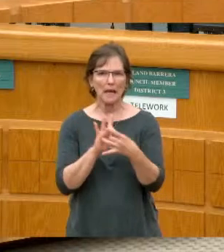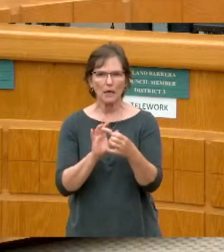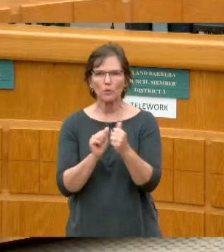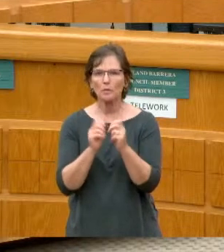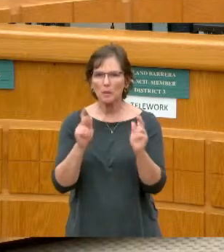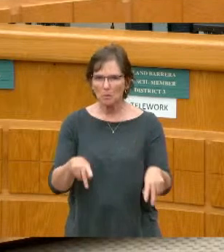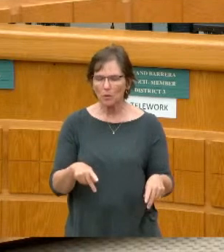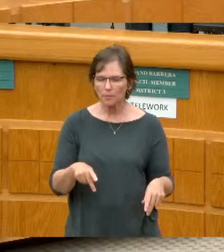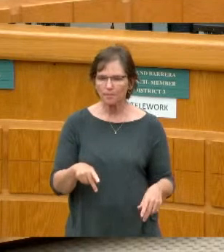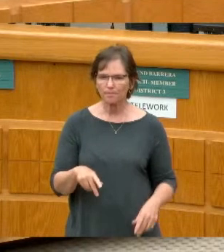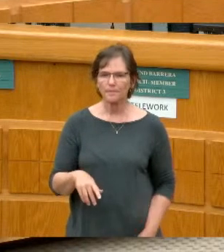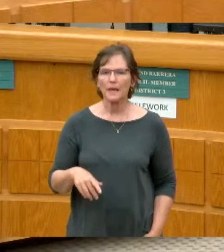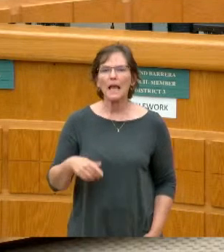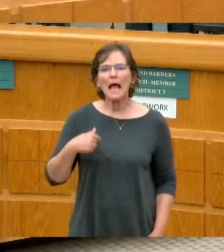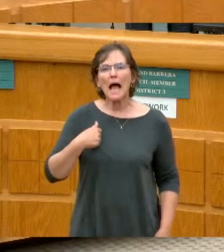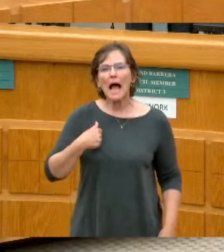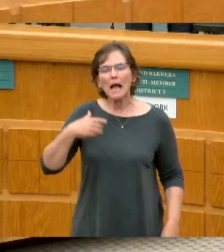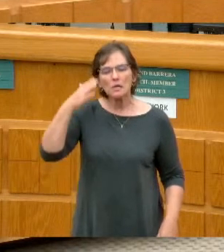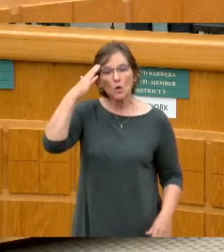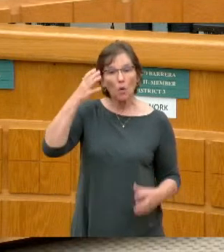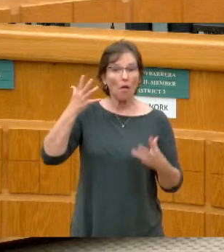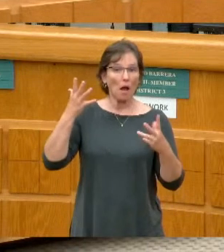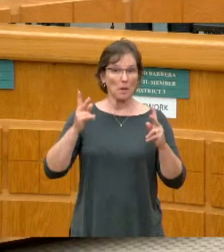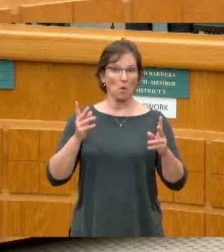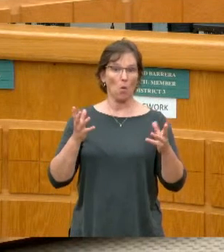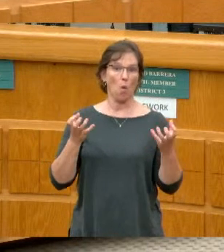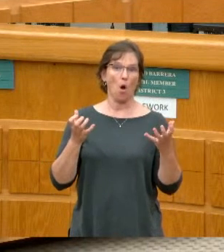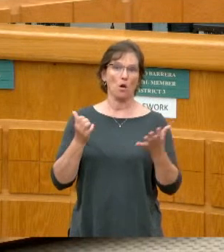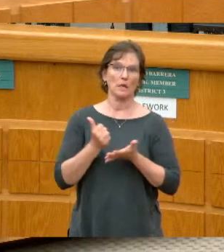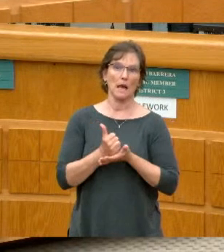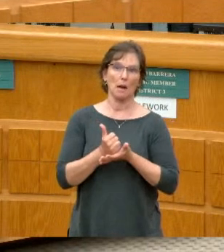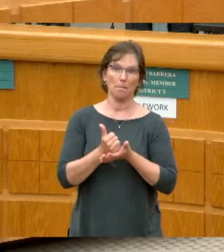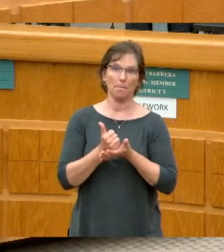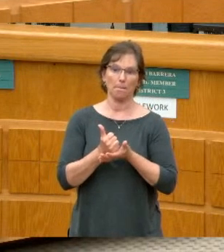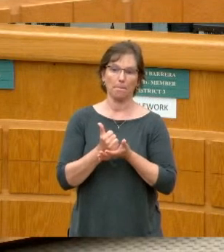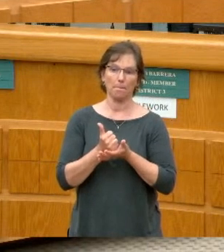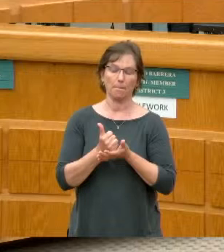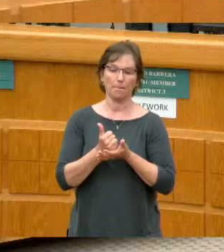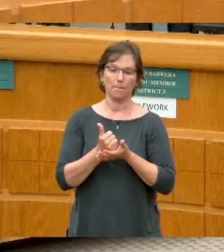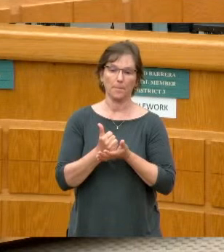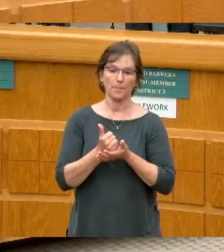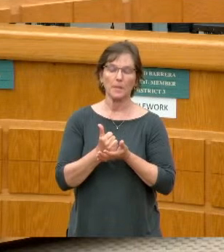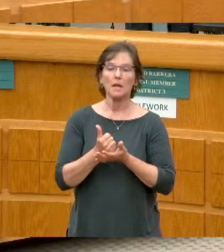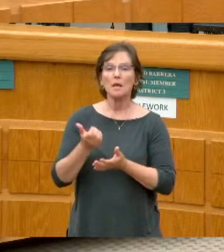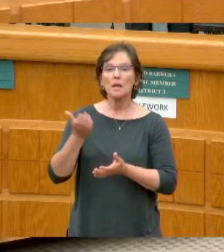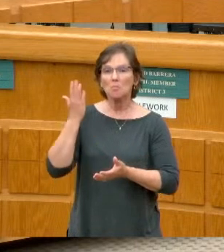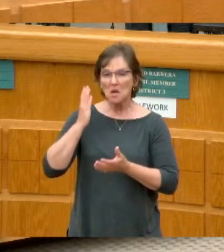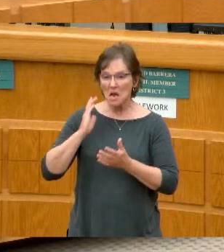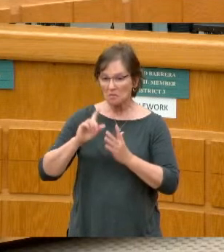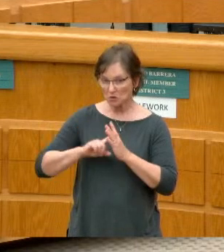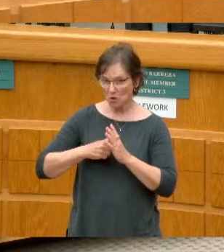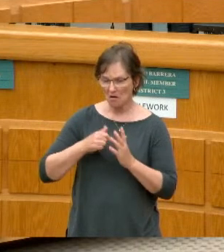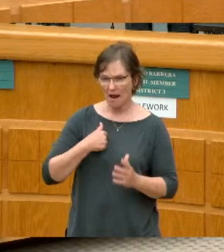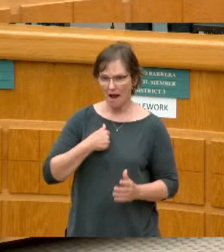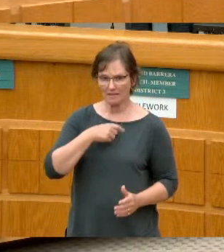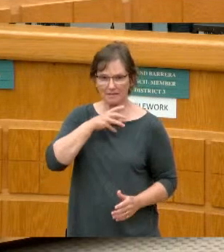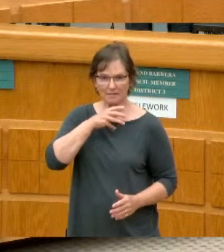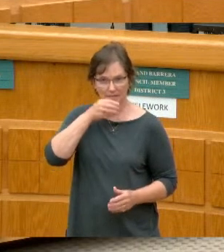many ways, even in this world of social distancing, that you can connect with others and still connect with your